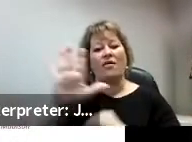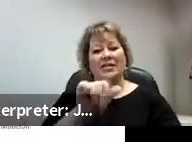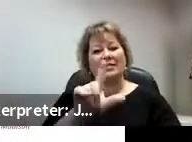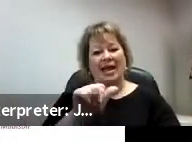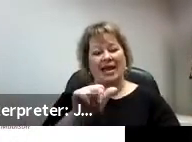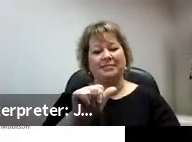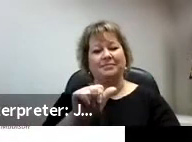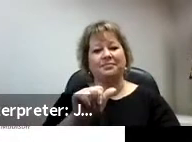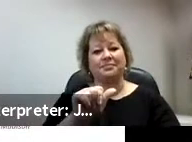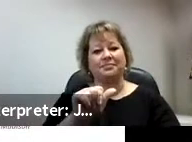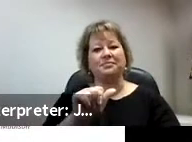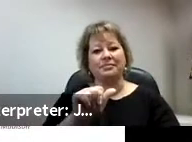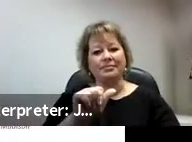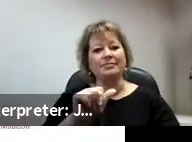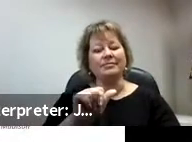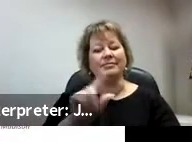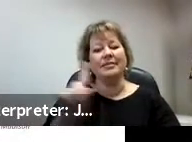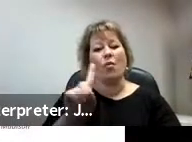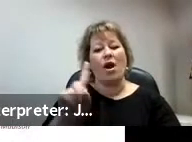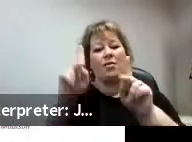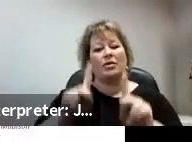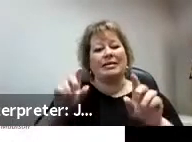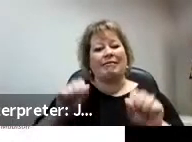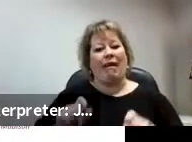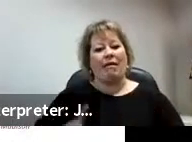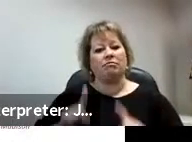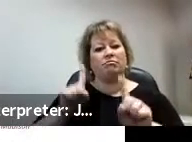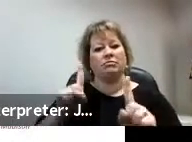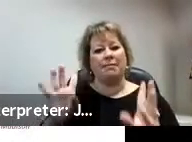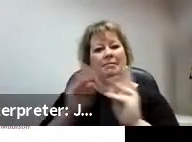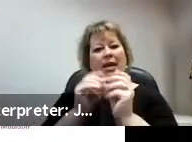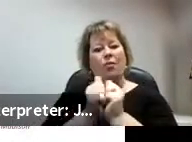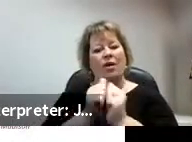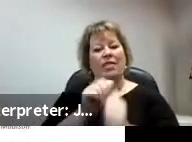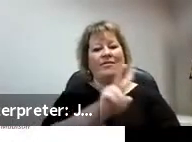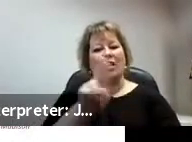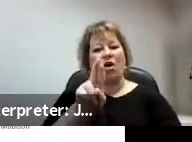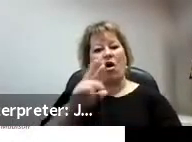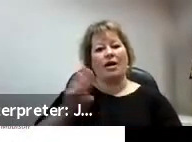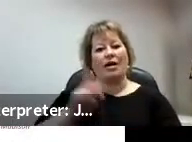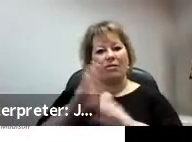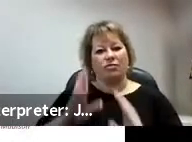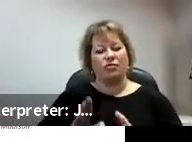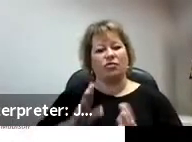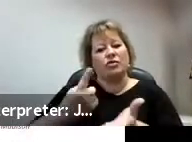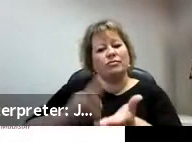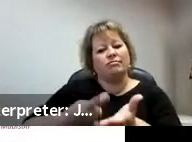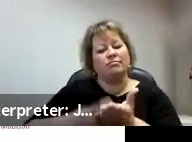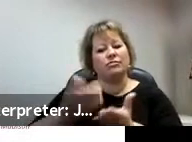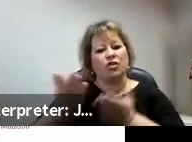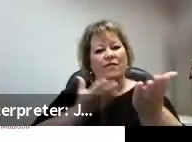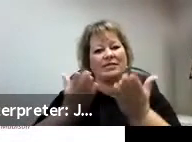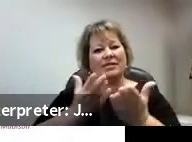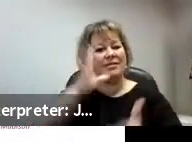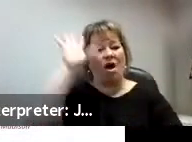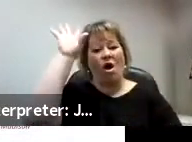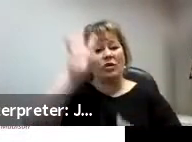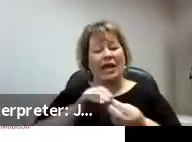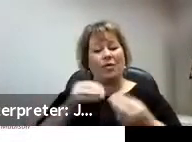located throughout the state where an individual can meet with a VR counselor to discuss services. Altogether, we